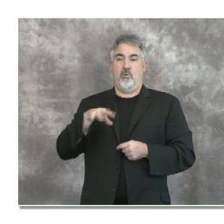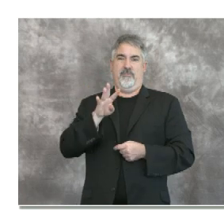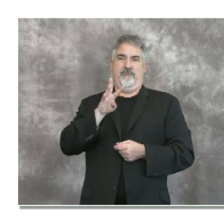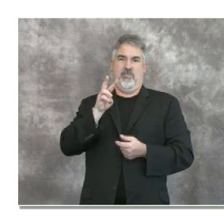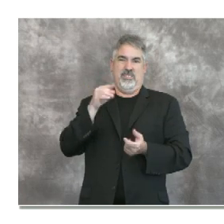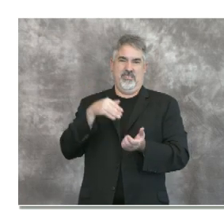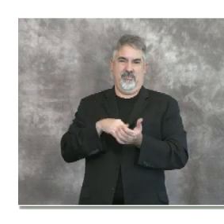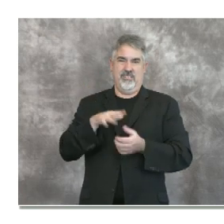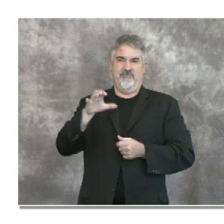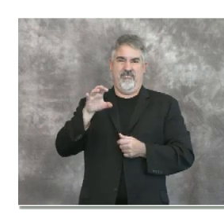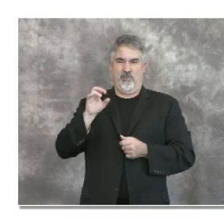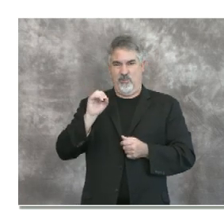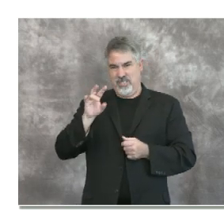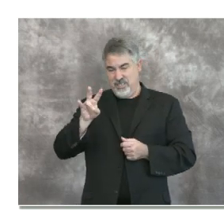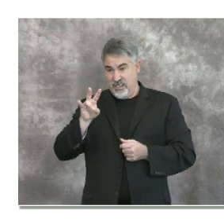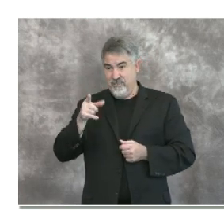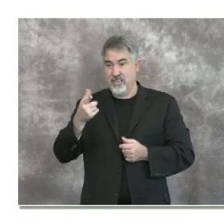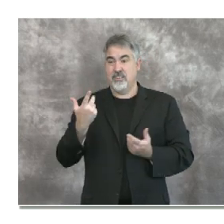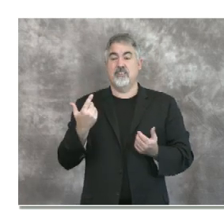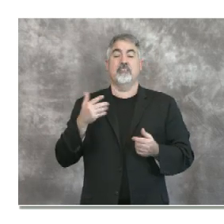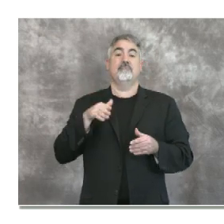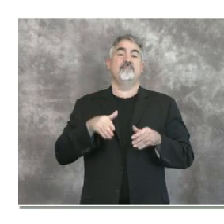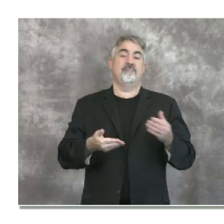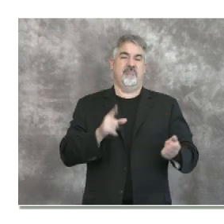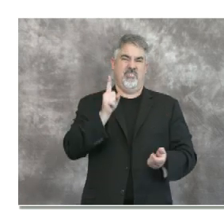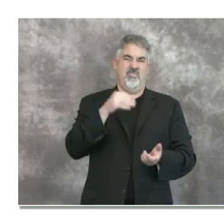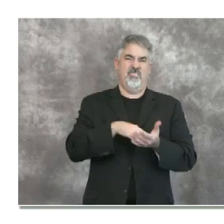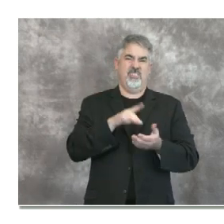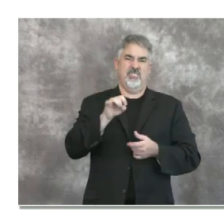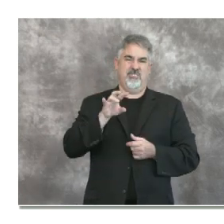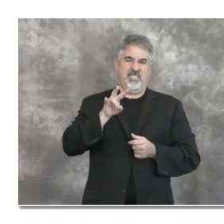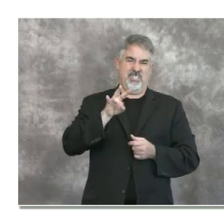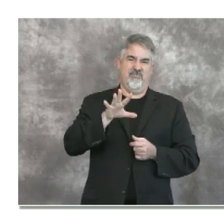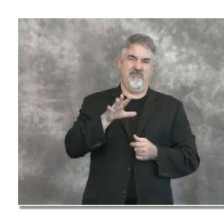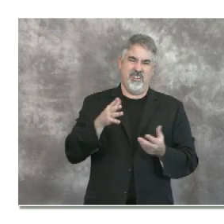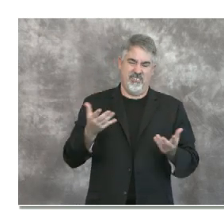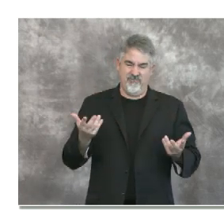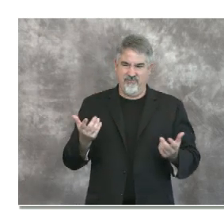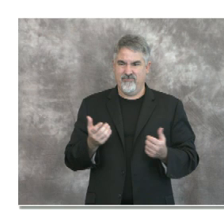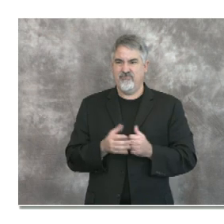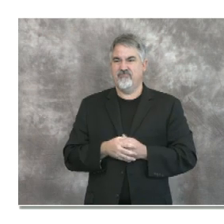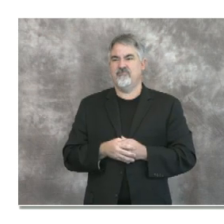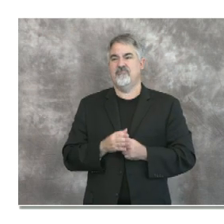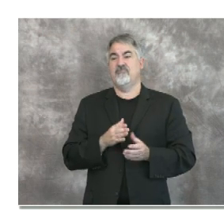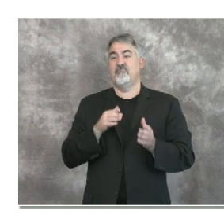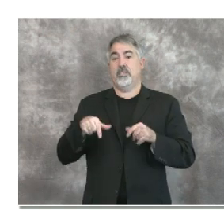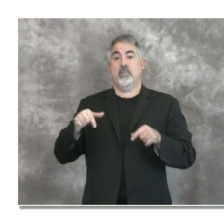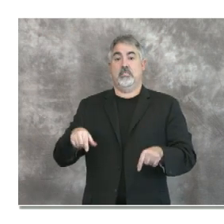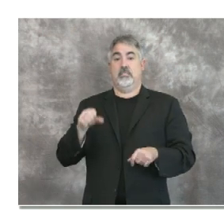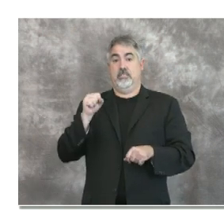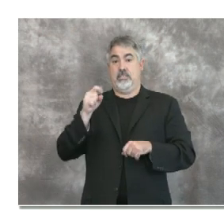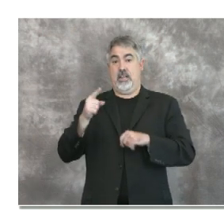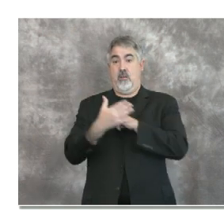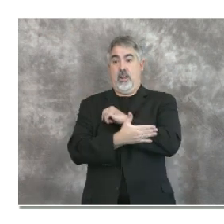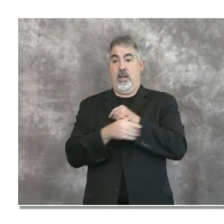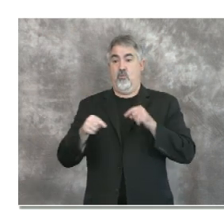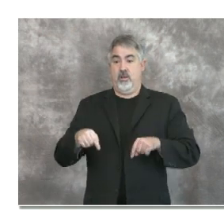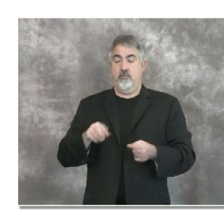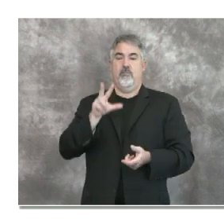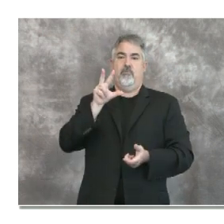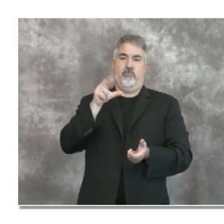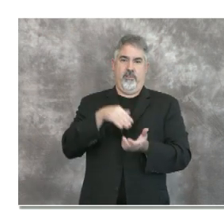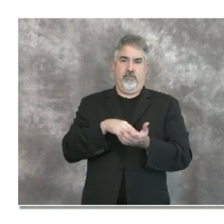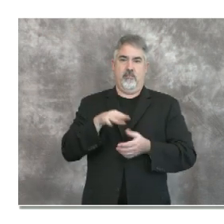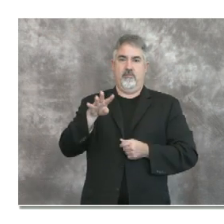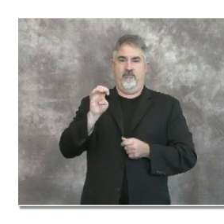46,507 positive cases, including 1,875 deaths. Today, for the County of San Diego, we are reporting